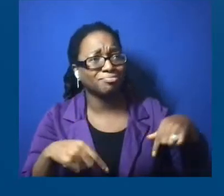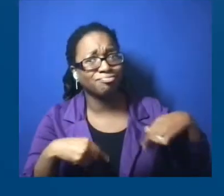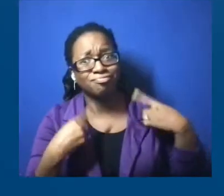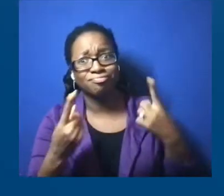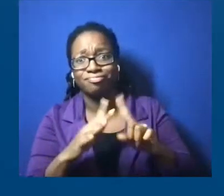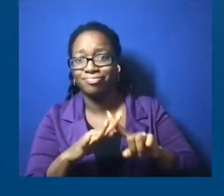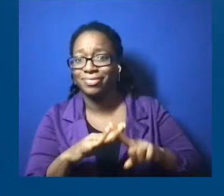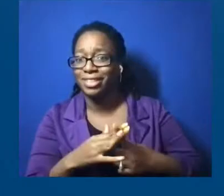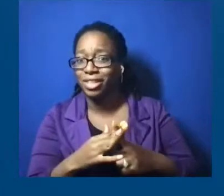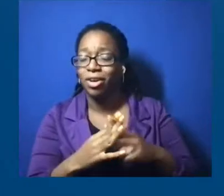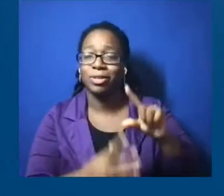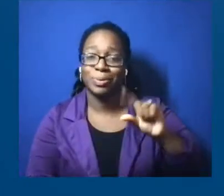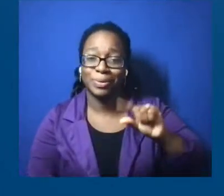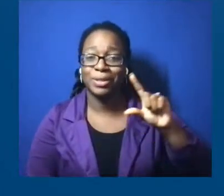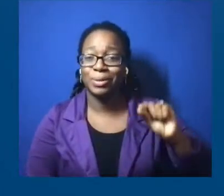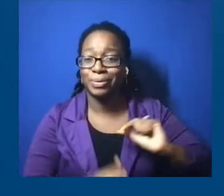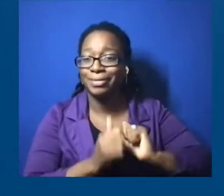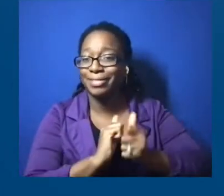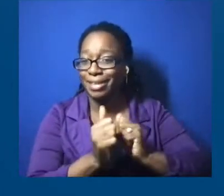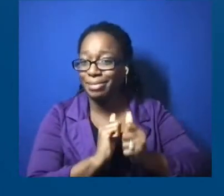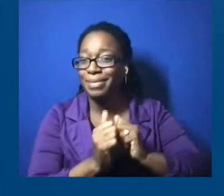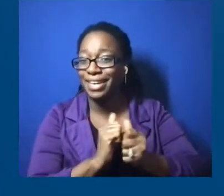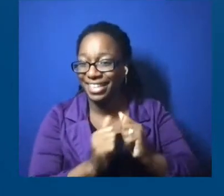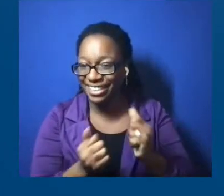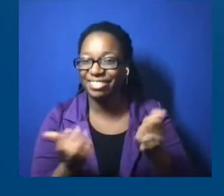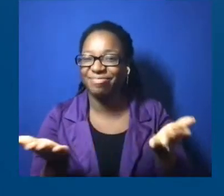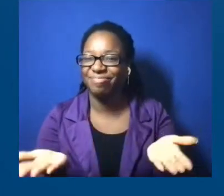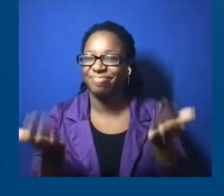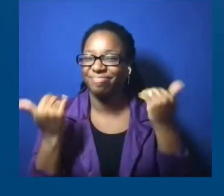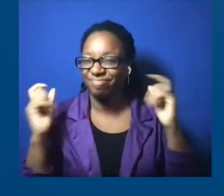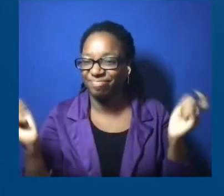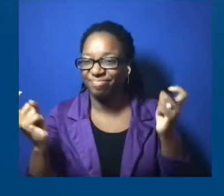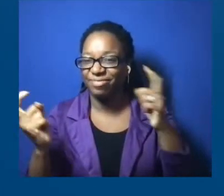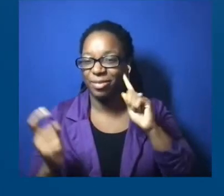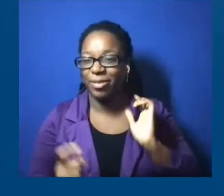campaign in 2020. Can we get a round of applause for our volunteers?